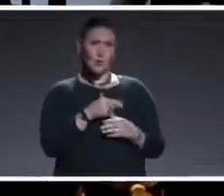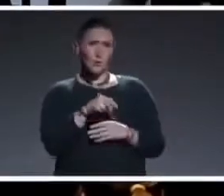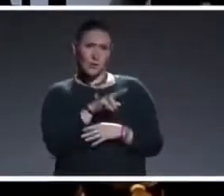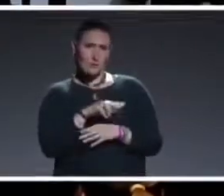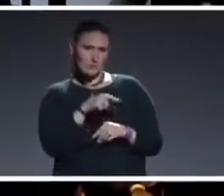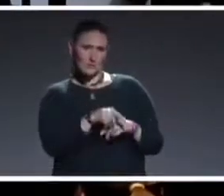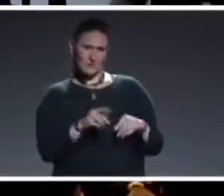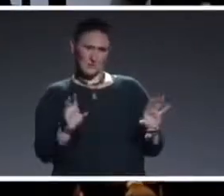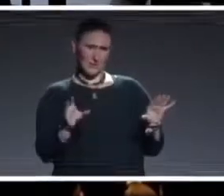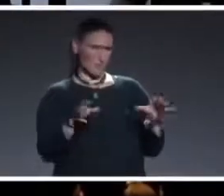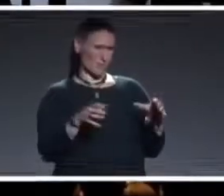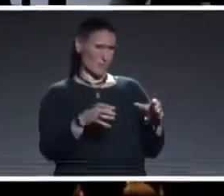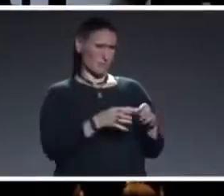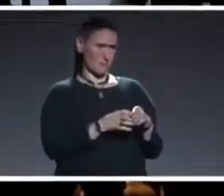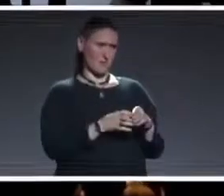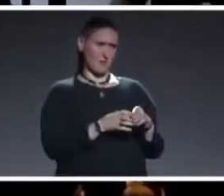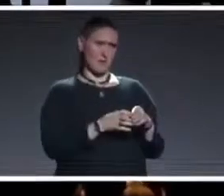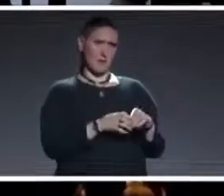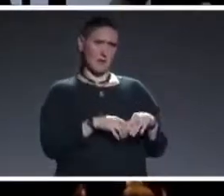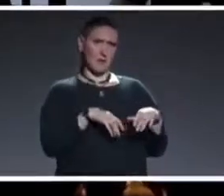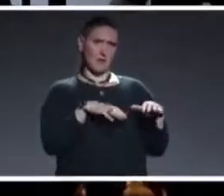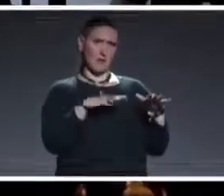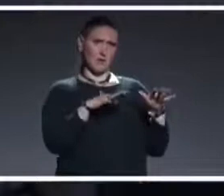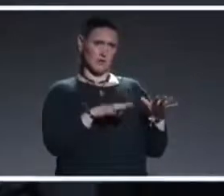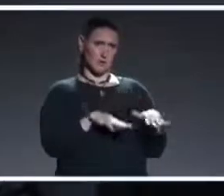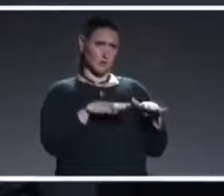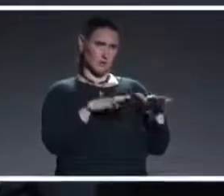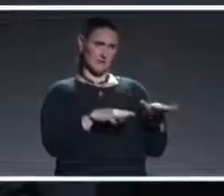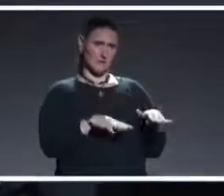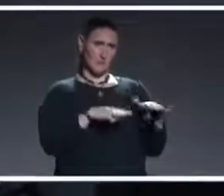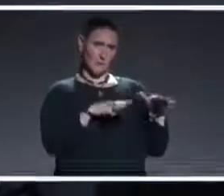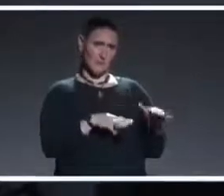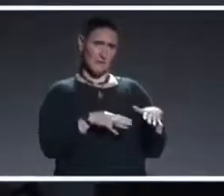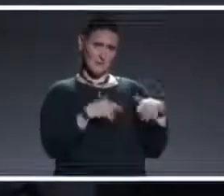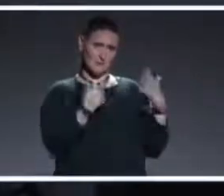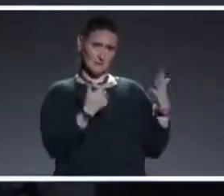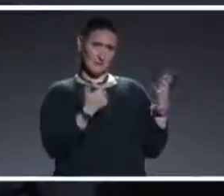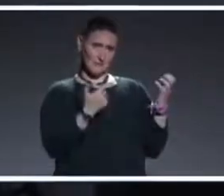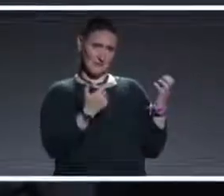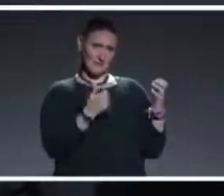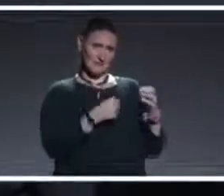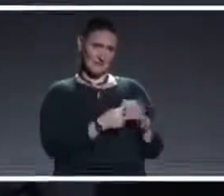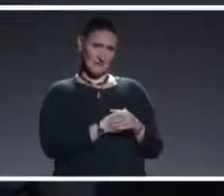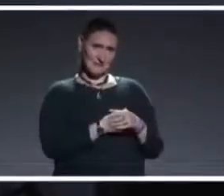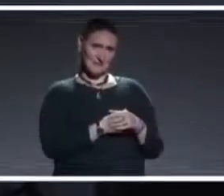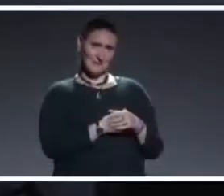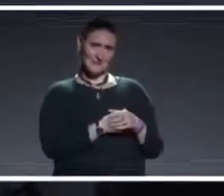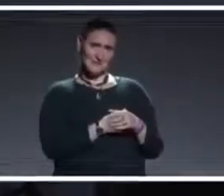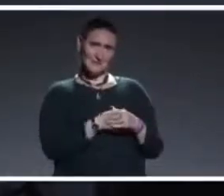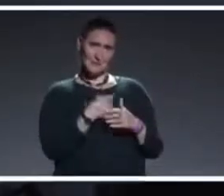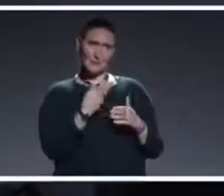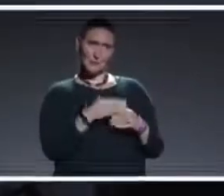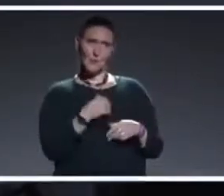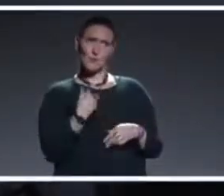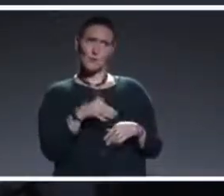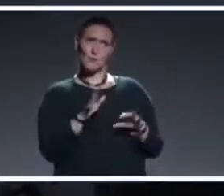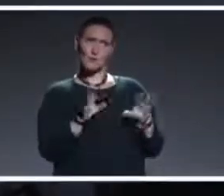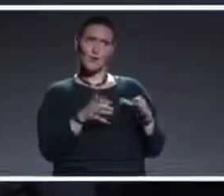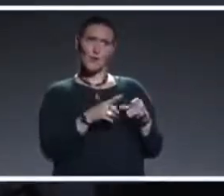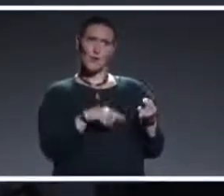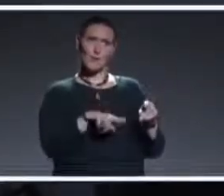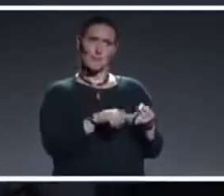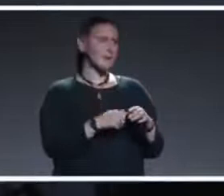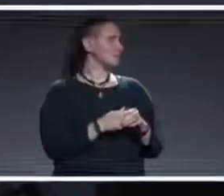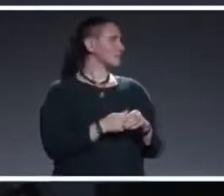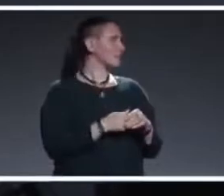is 1967, okay? Sure. Thanks to Esther. Yeah, unbelievable. I mean, just one question about the special effects, because